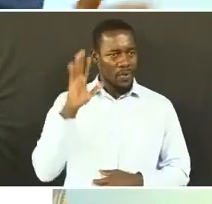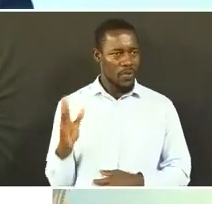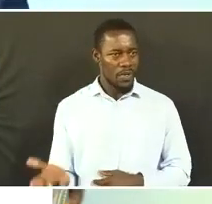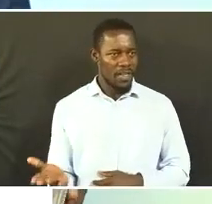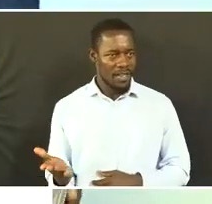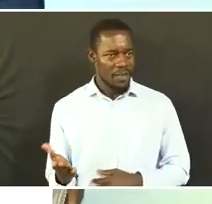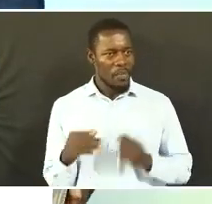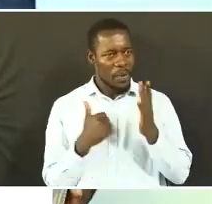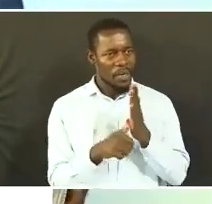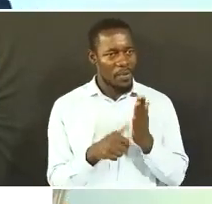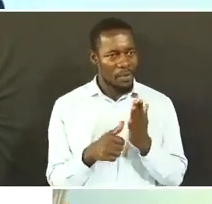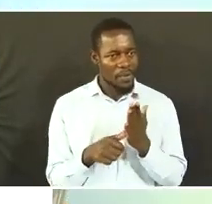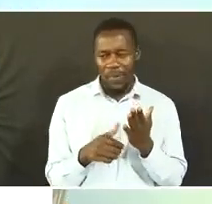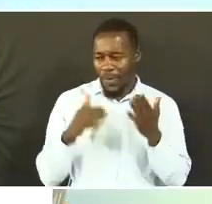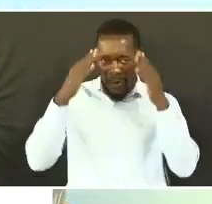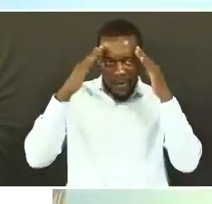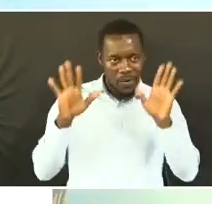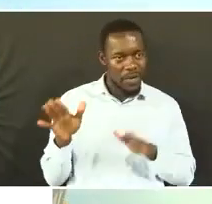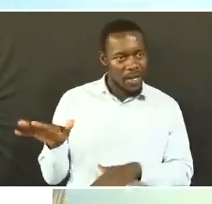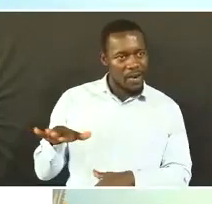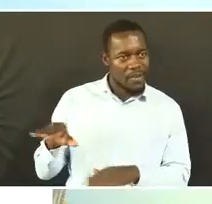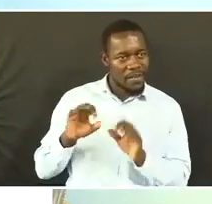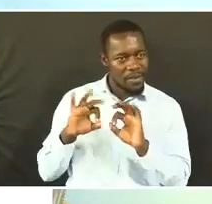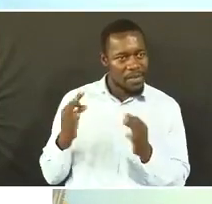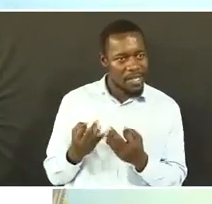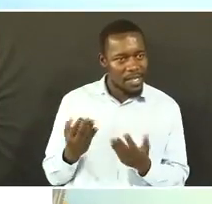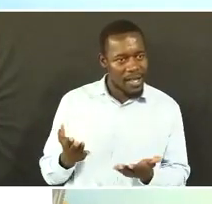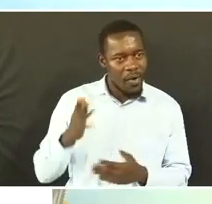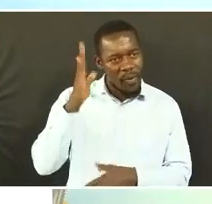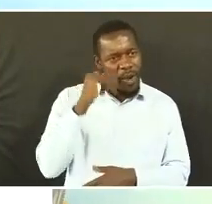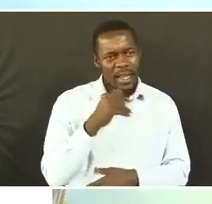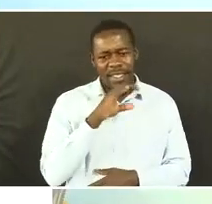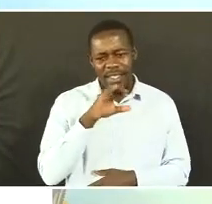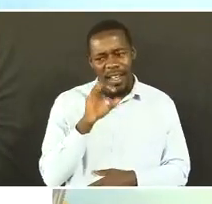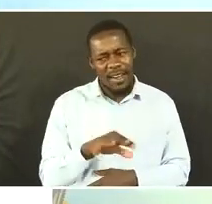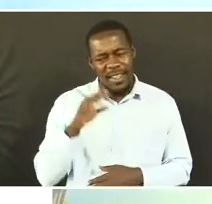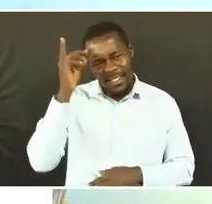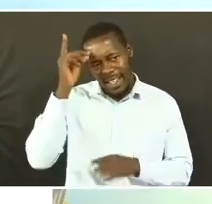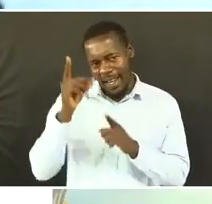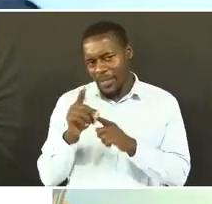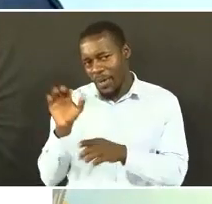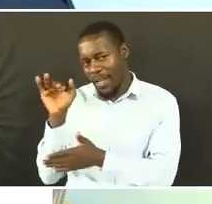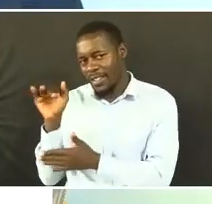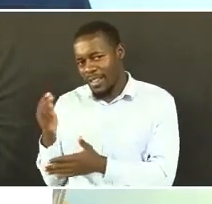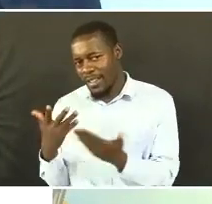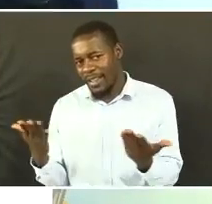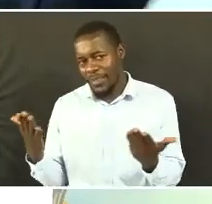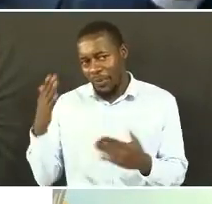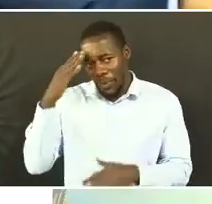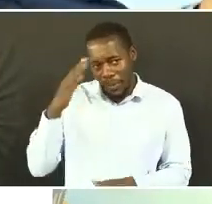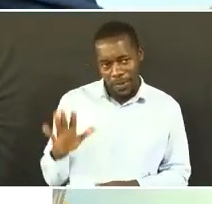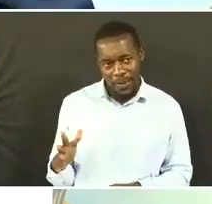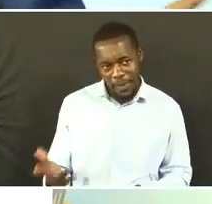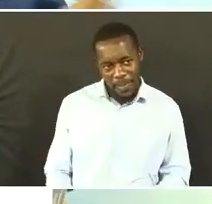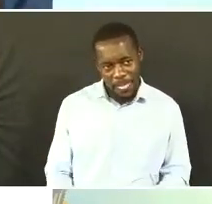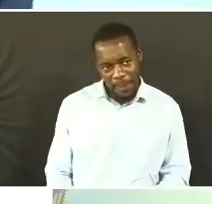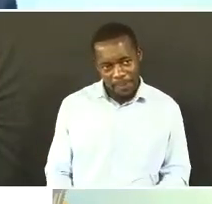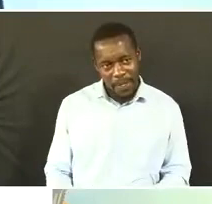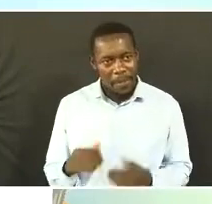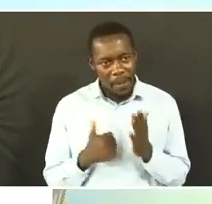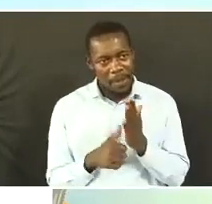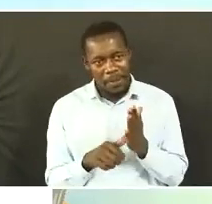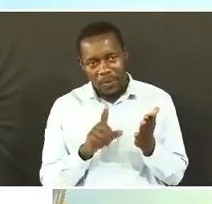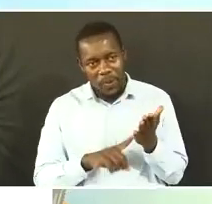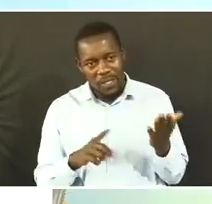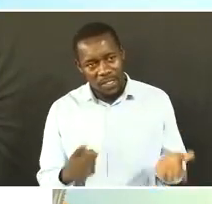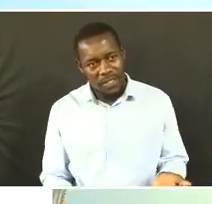influence of the family board like? What was the upbringing of this young man like? Was he the outlier? Was he just the